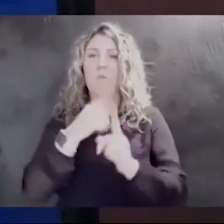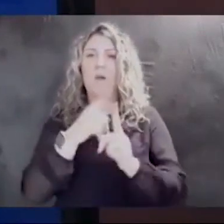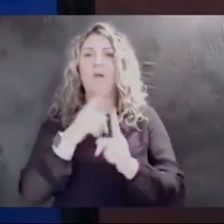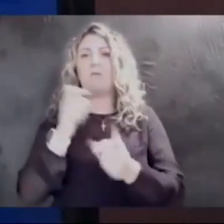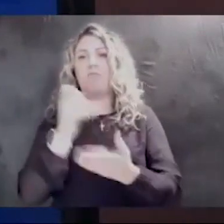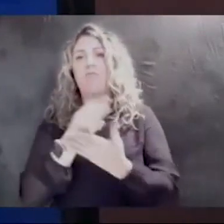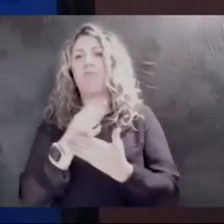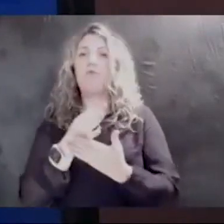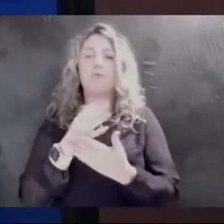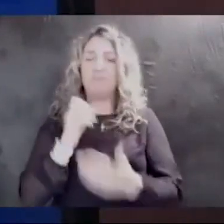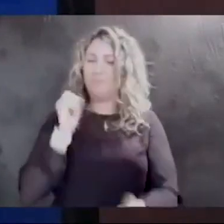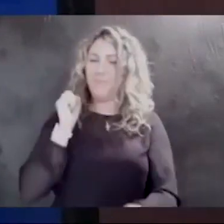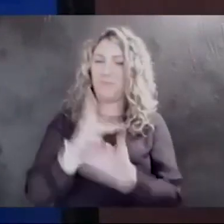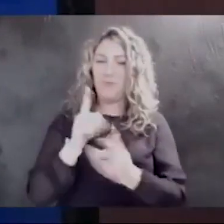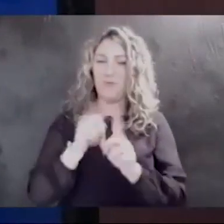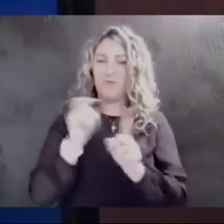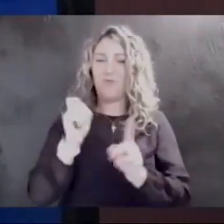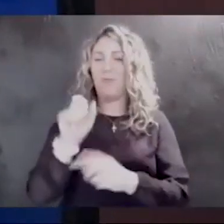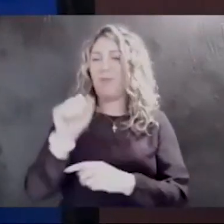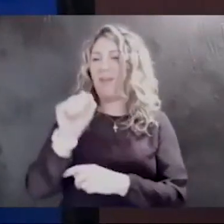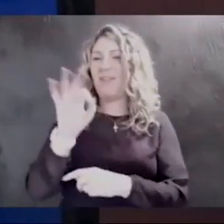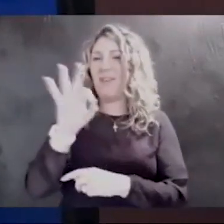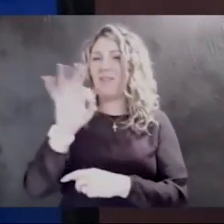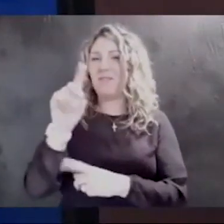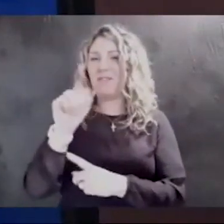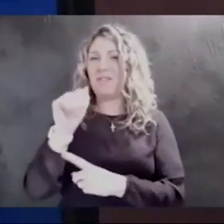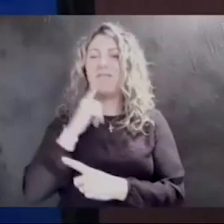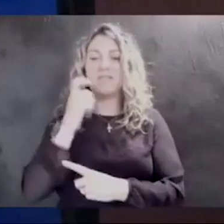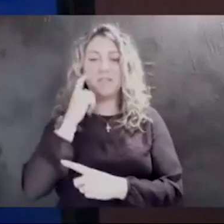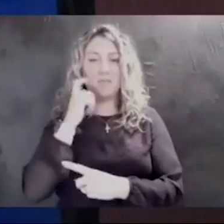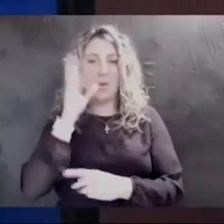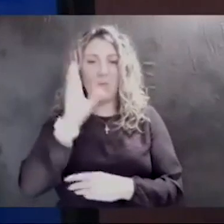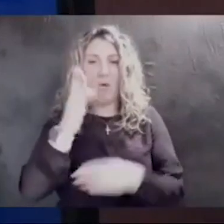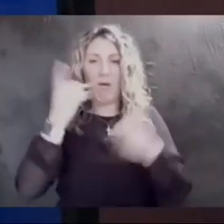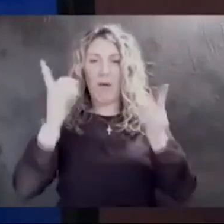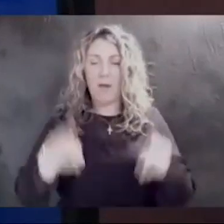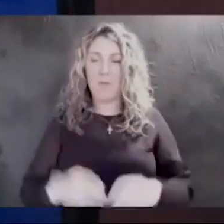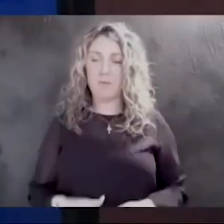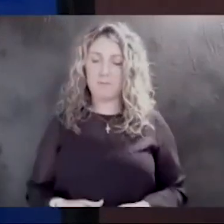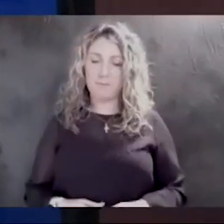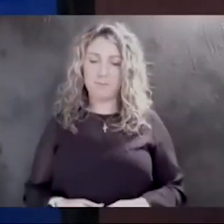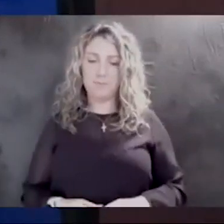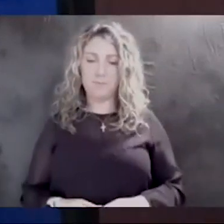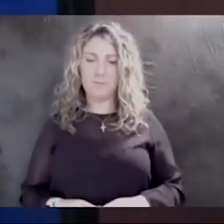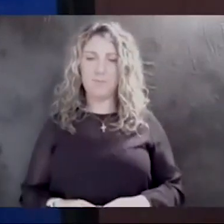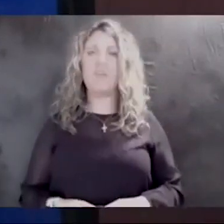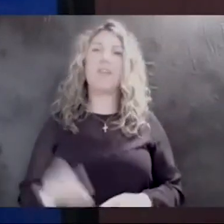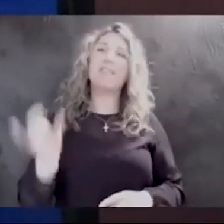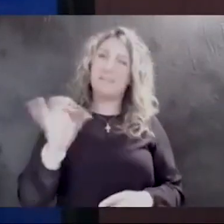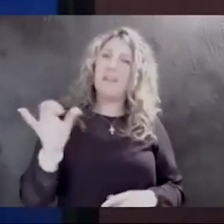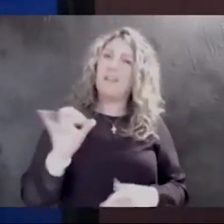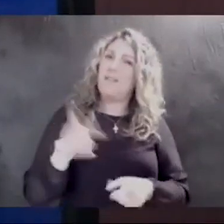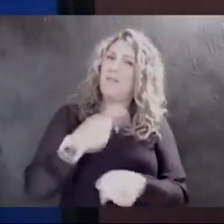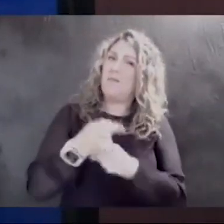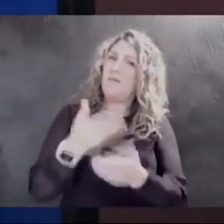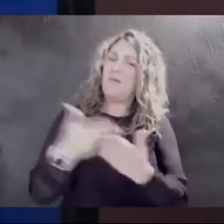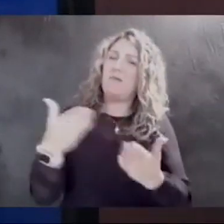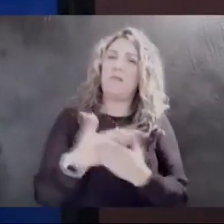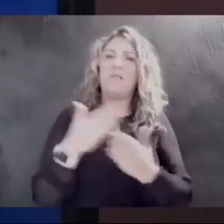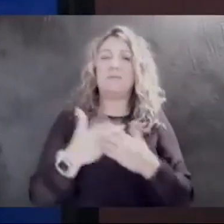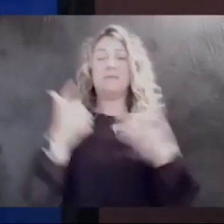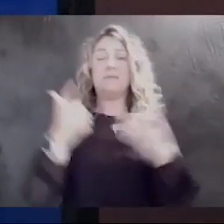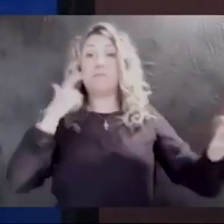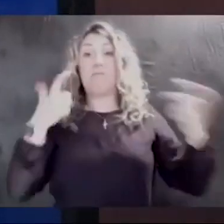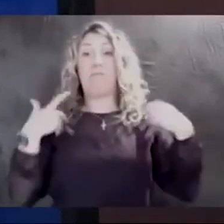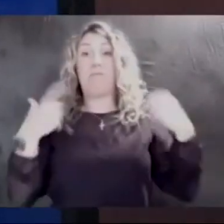I suspect we'll be there. I think most people will move that direction. And I think that's likely the right thing to do because it's a bigger health crisis than influenza,